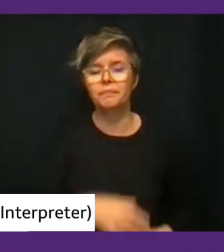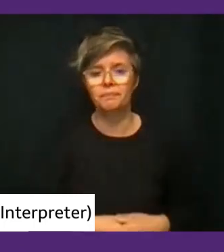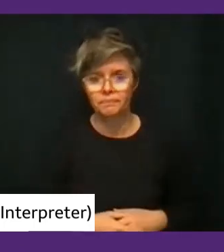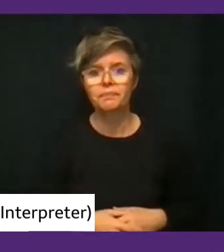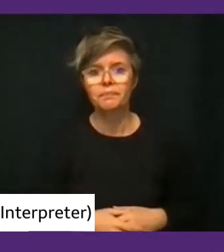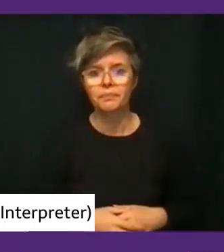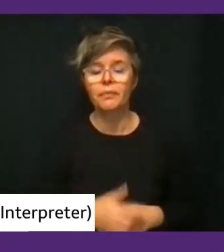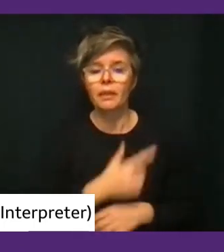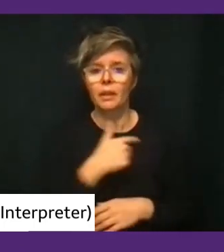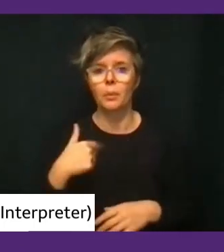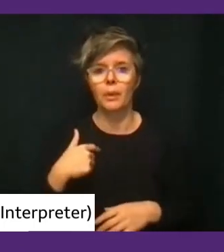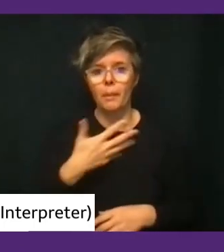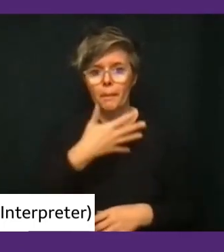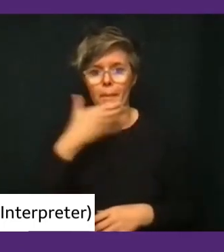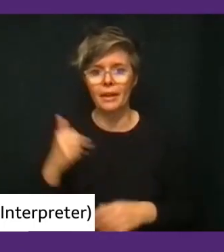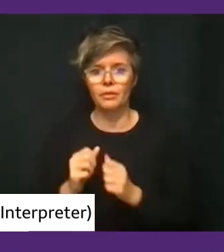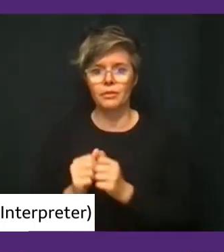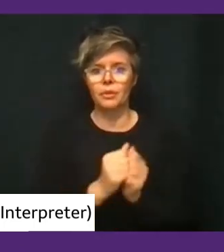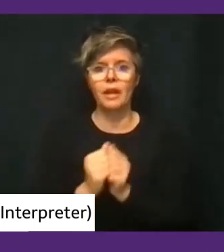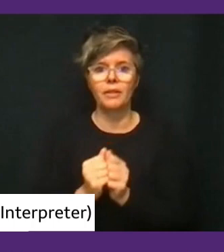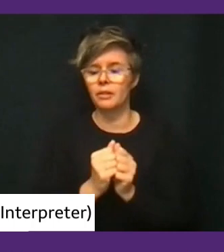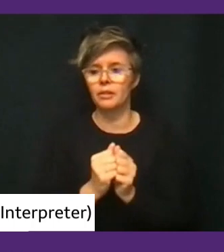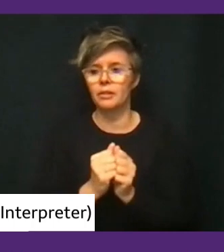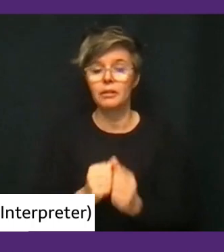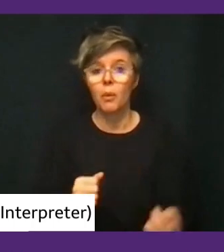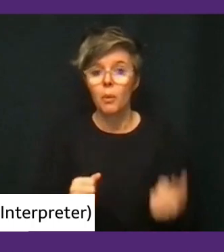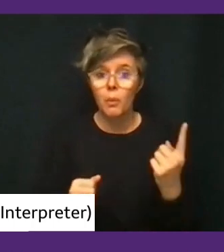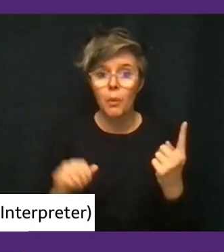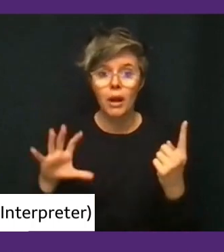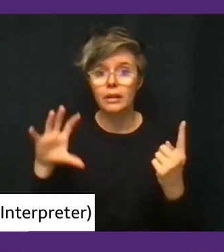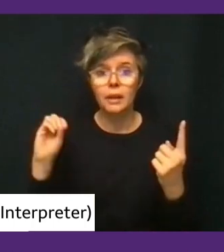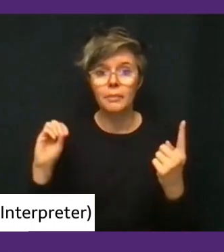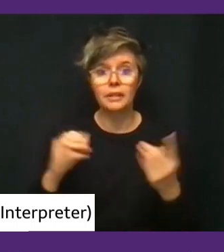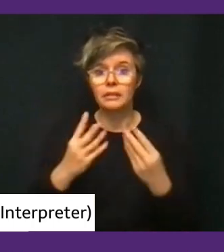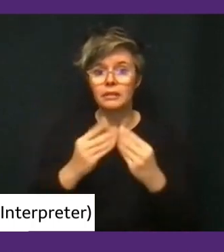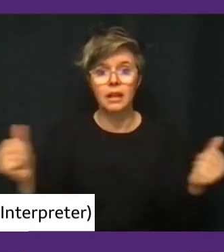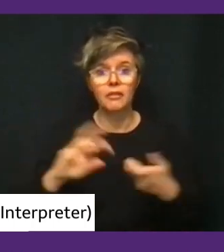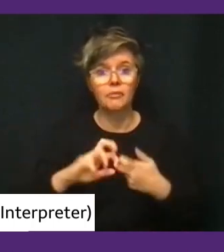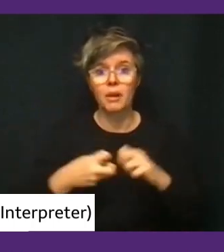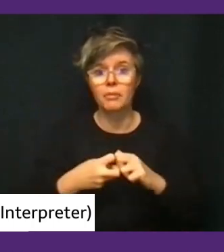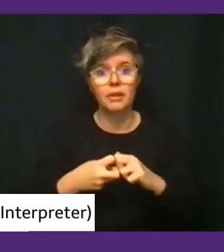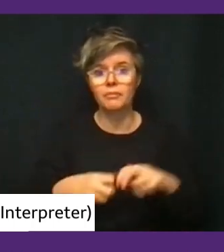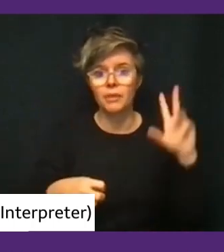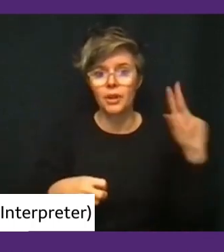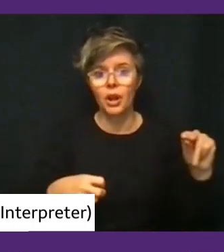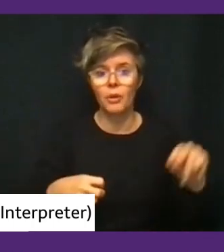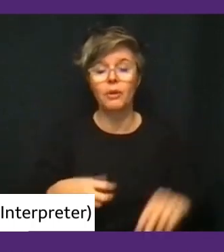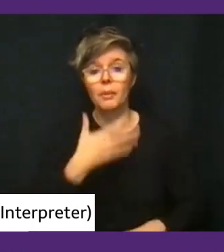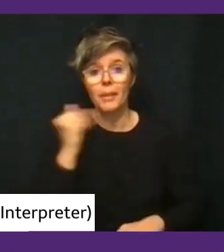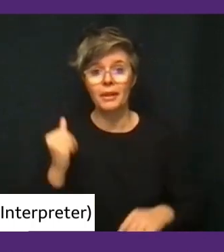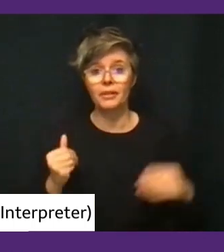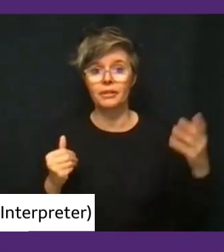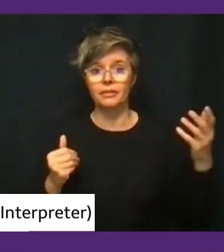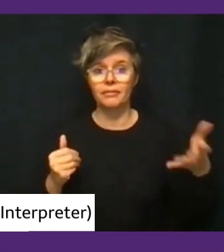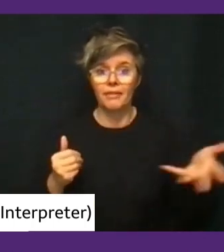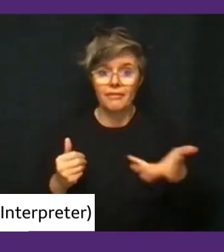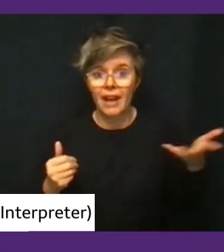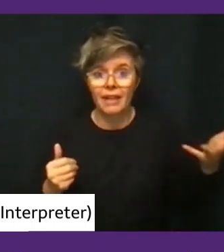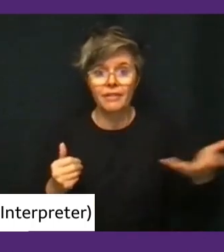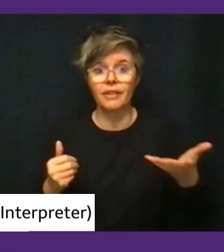better together. No single company would probably be able to solve this problem as well as all of us, really looking